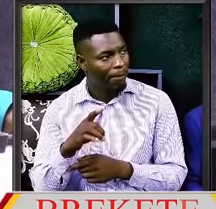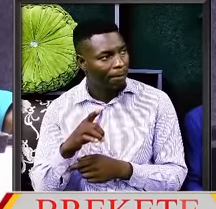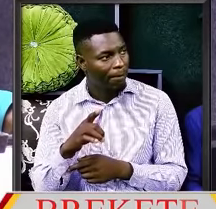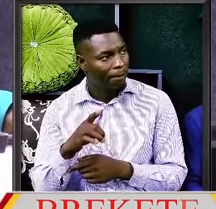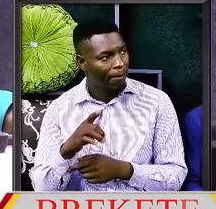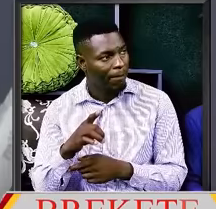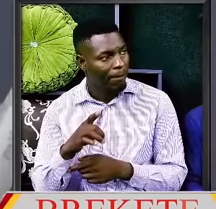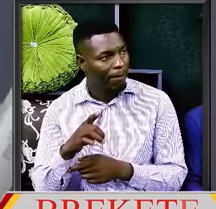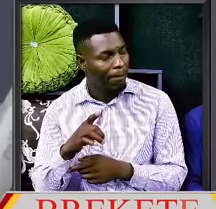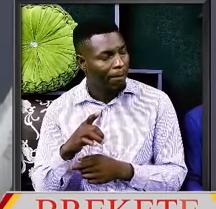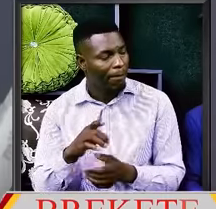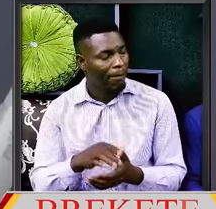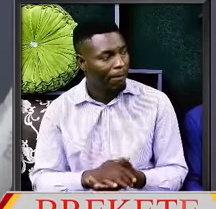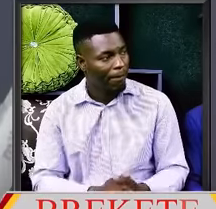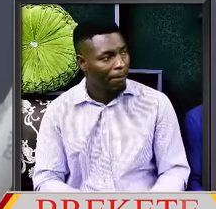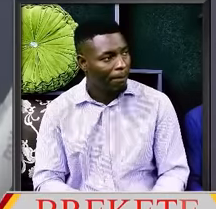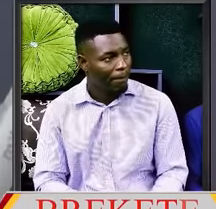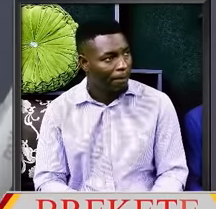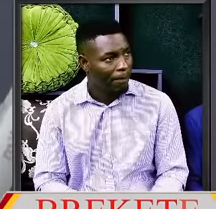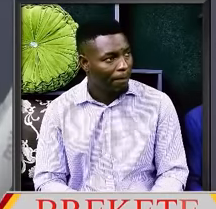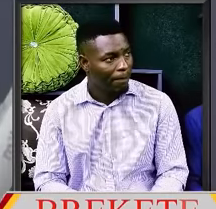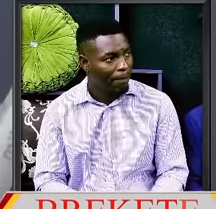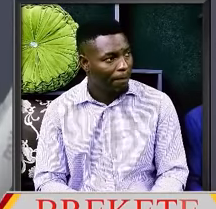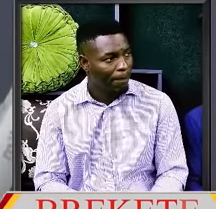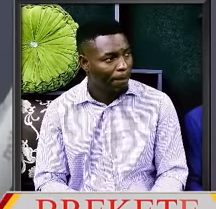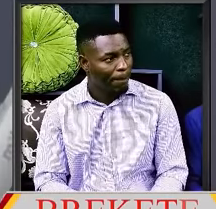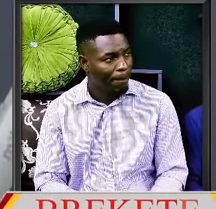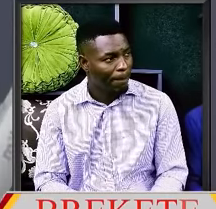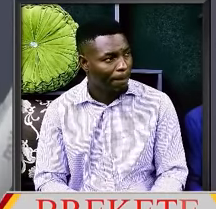let's do this, but said no.